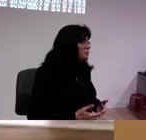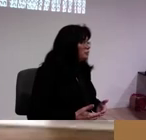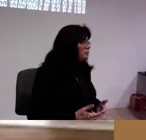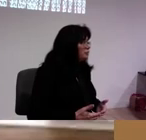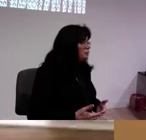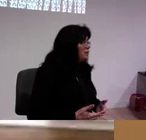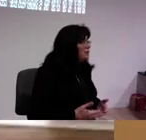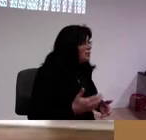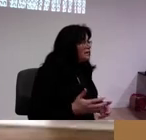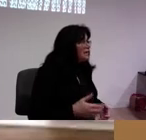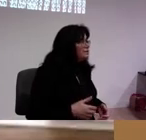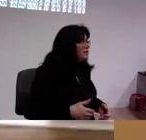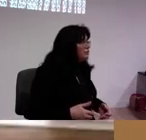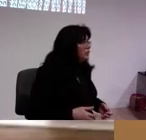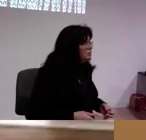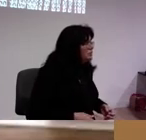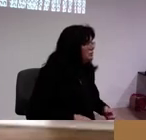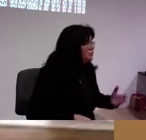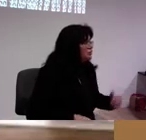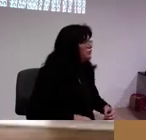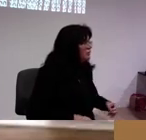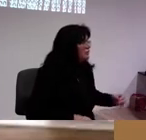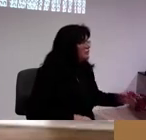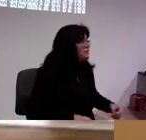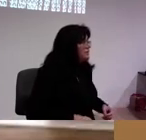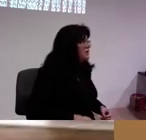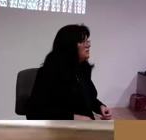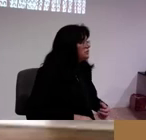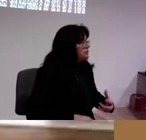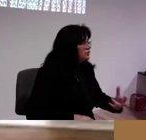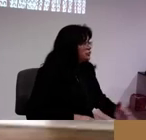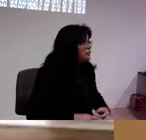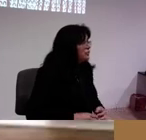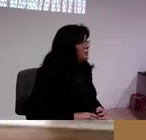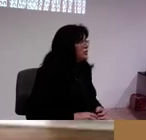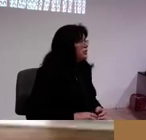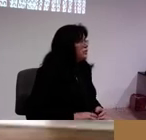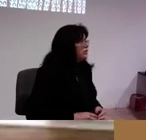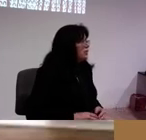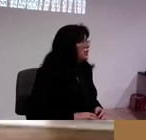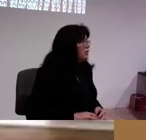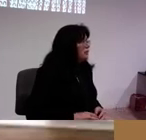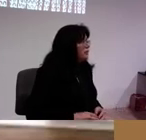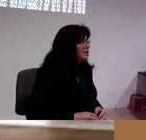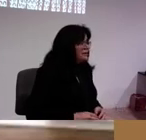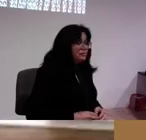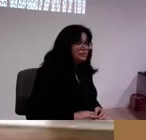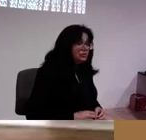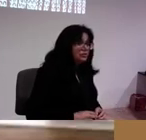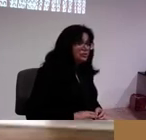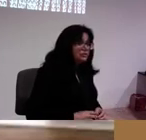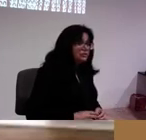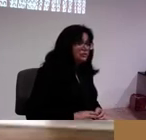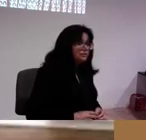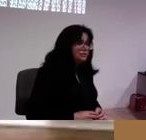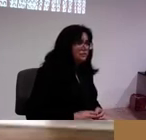models. But when I came into anthropology and I saw the work of Gillian Cowlishaw and I saw the work of Gaynor